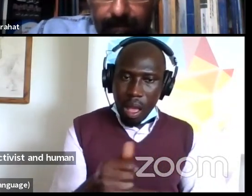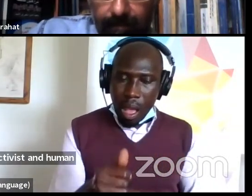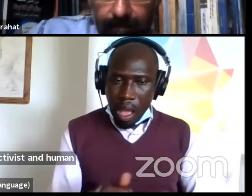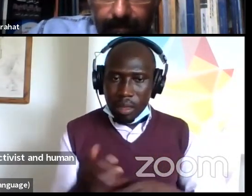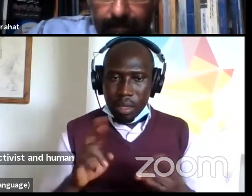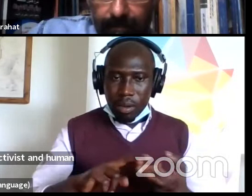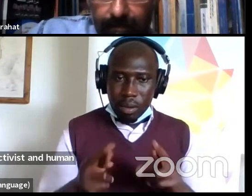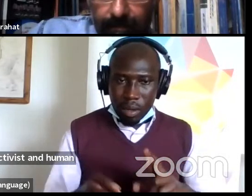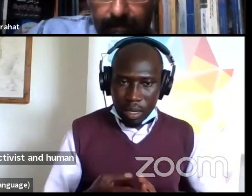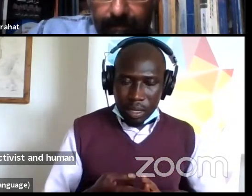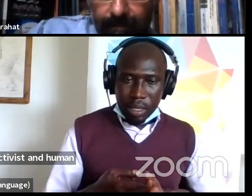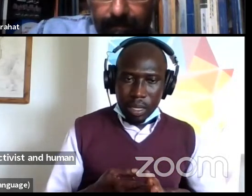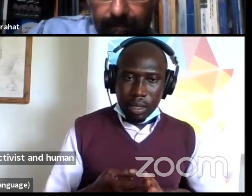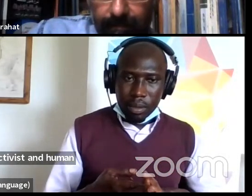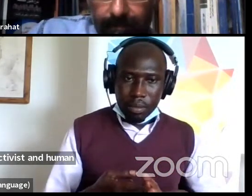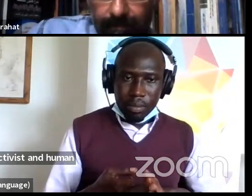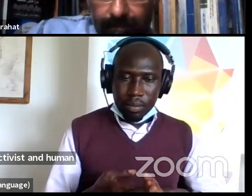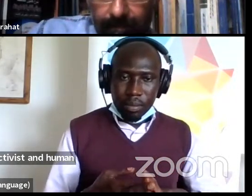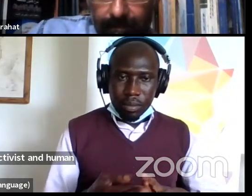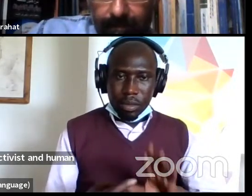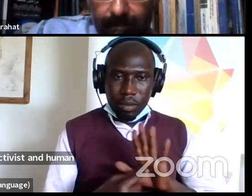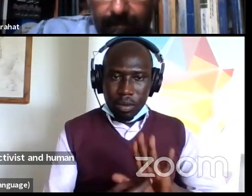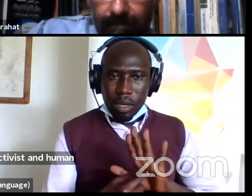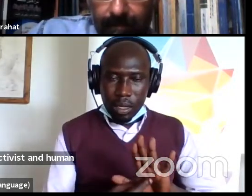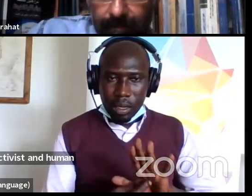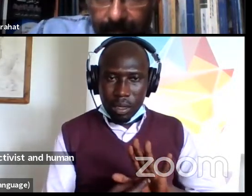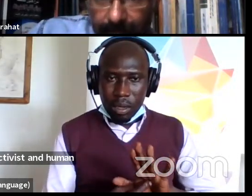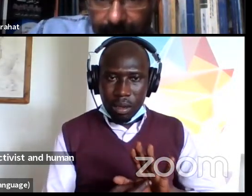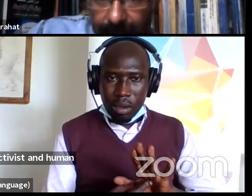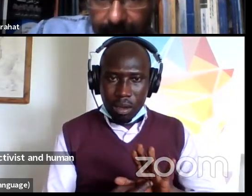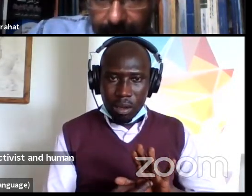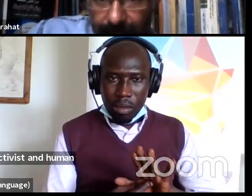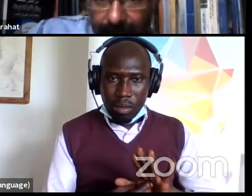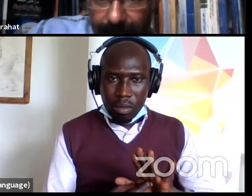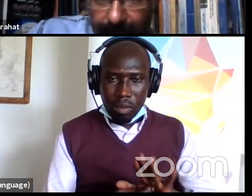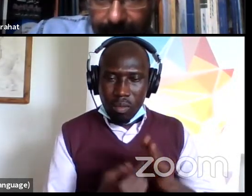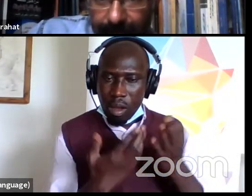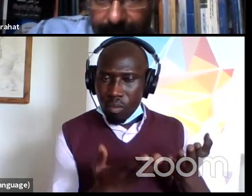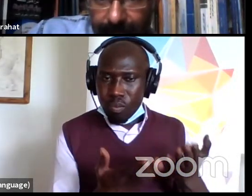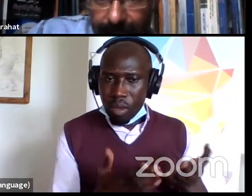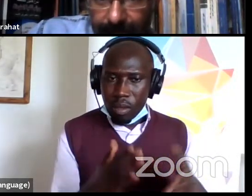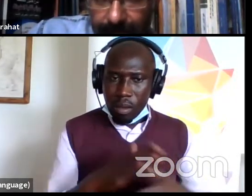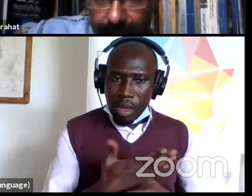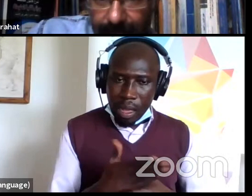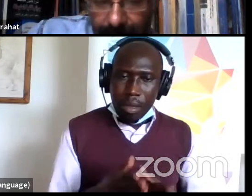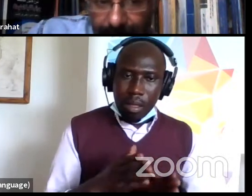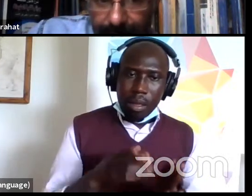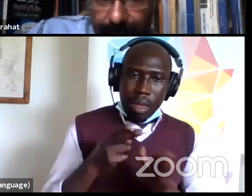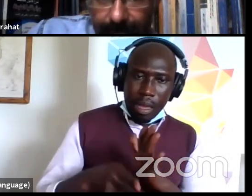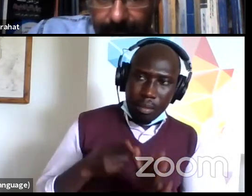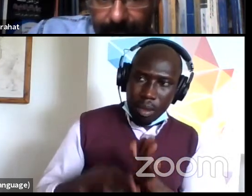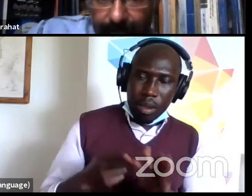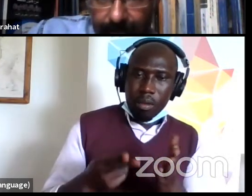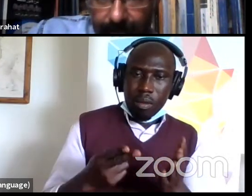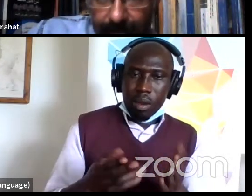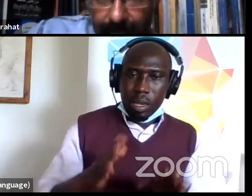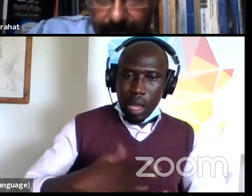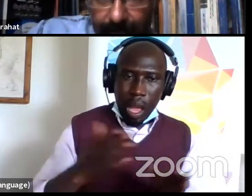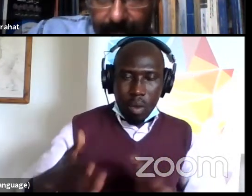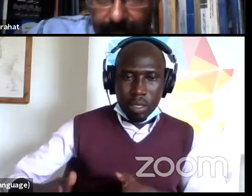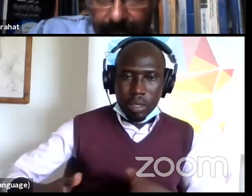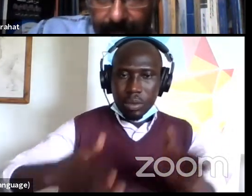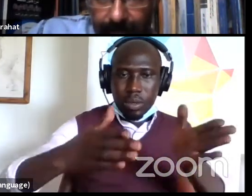related, for example, of facial recognition and having CCTV cameras everywhere in our streets,